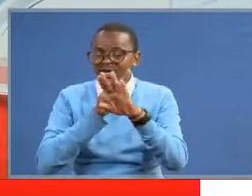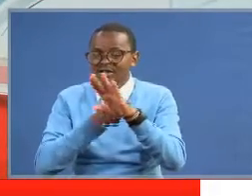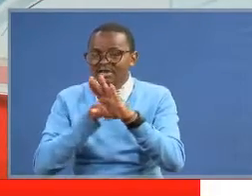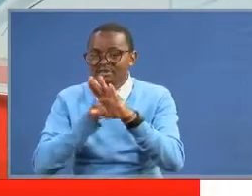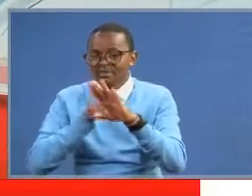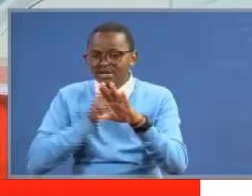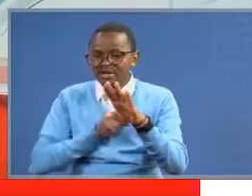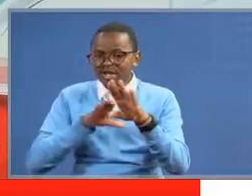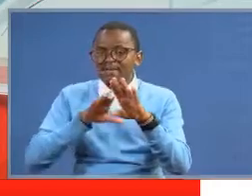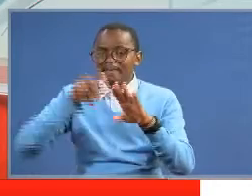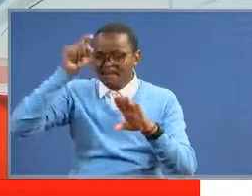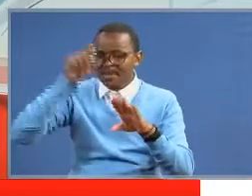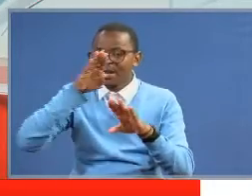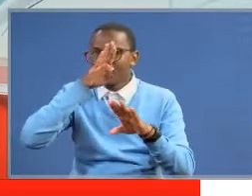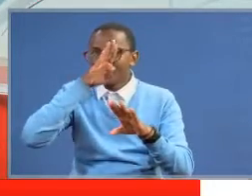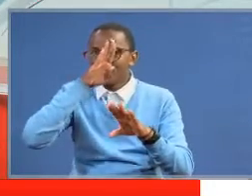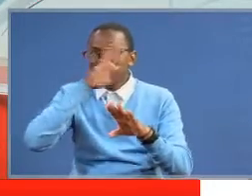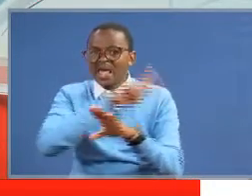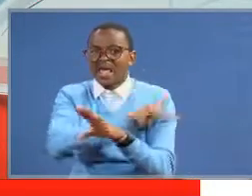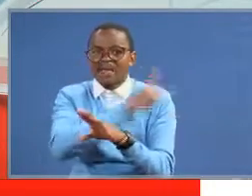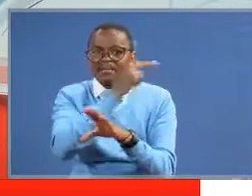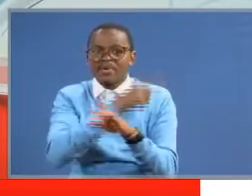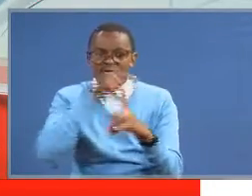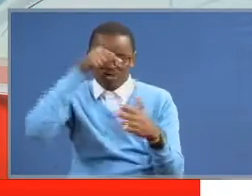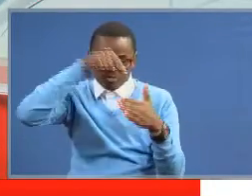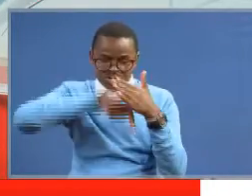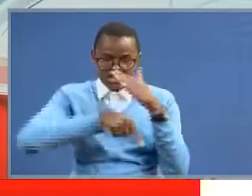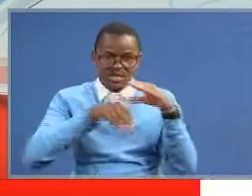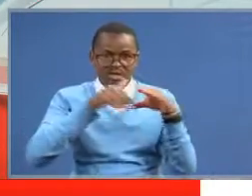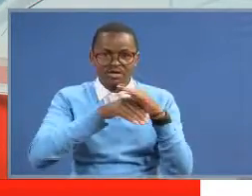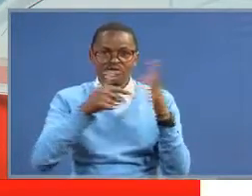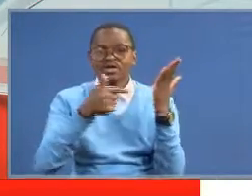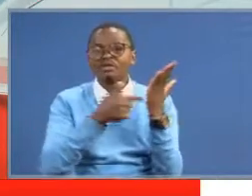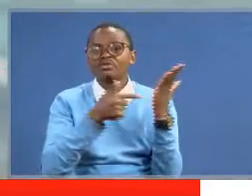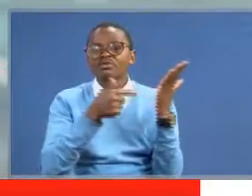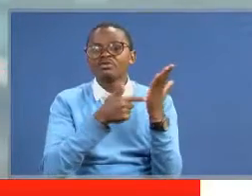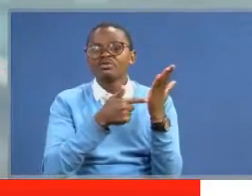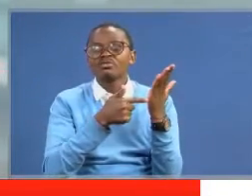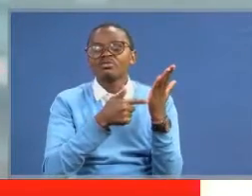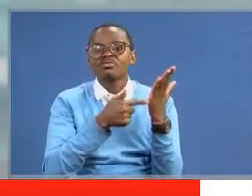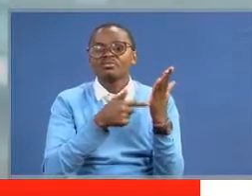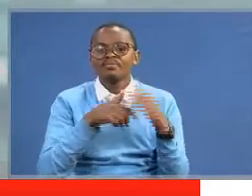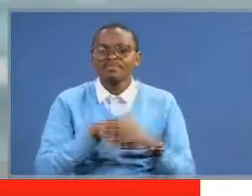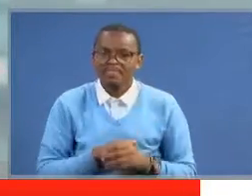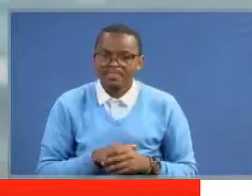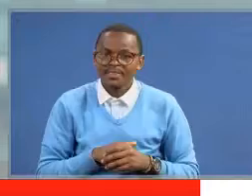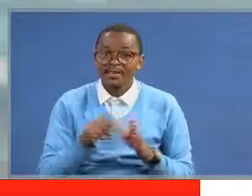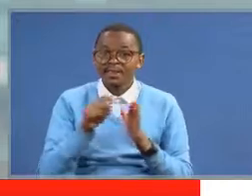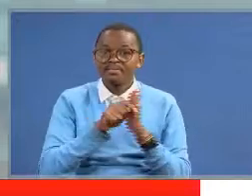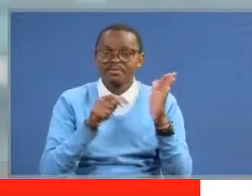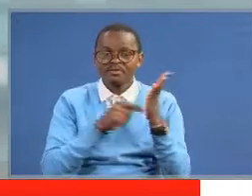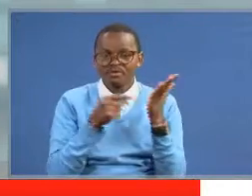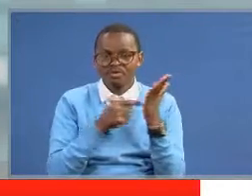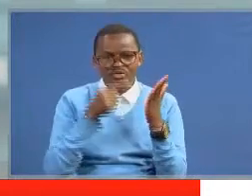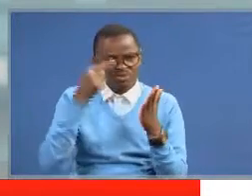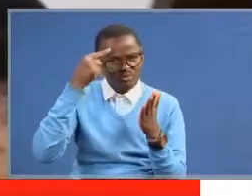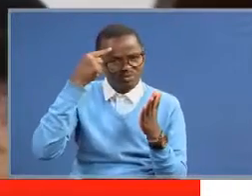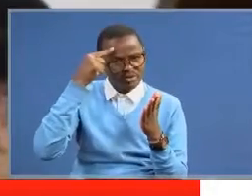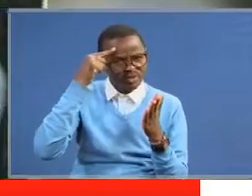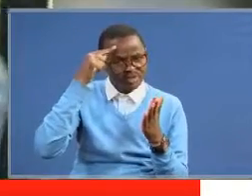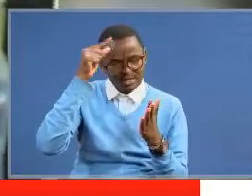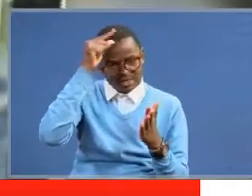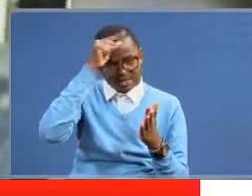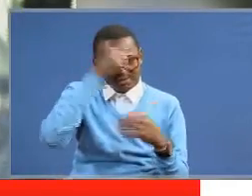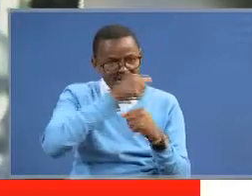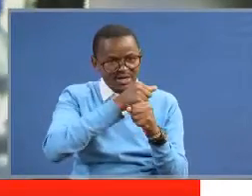that girls need to be empowered to venture into technology. Oh, nice. And now, in terms of technology, do you think the government